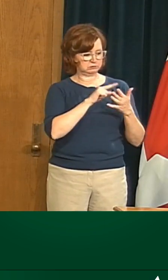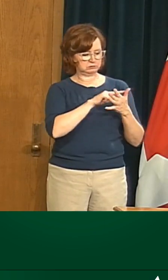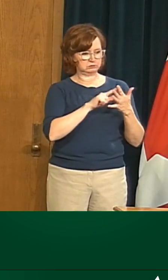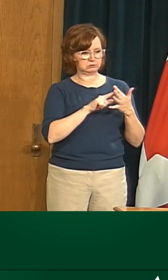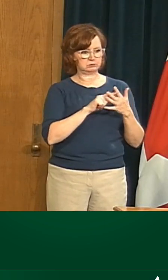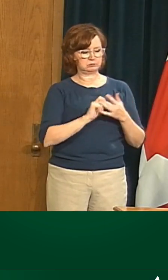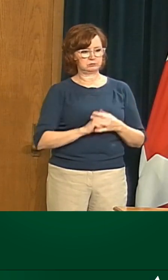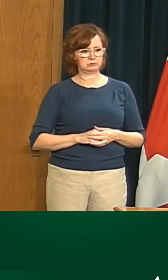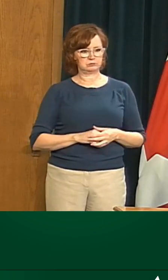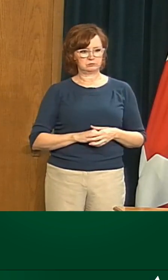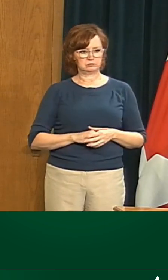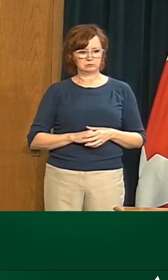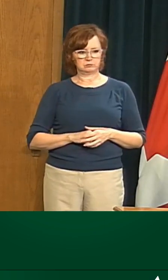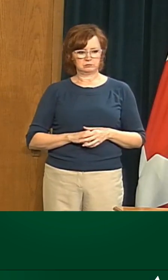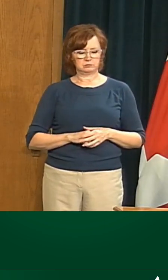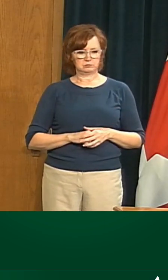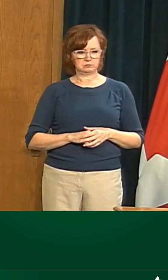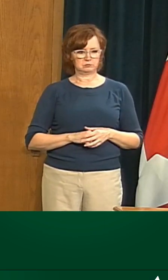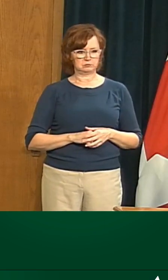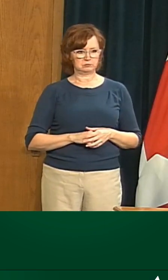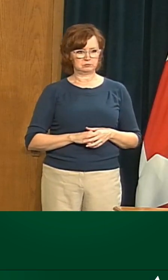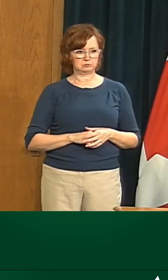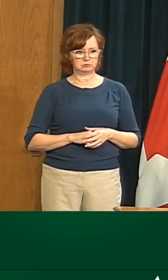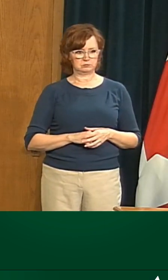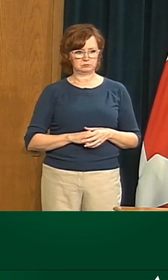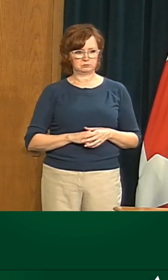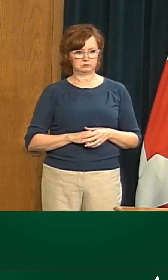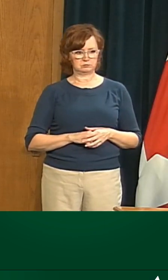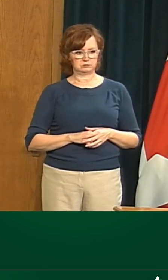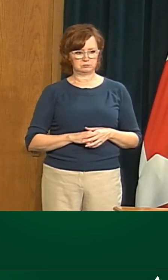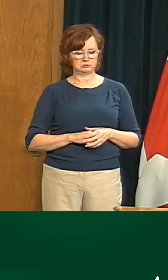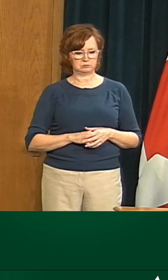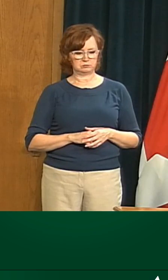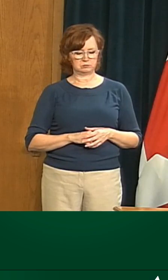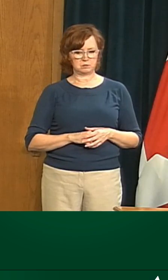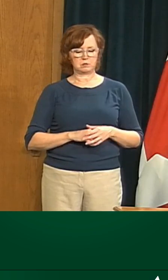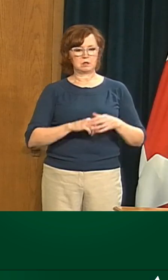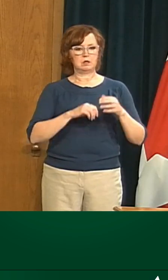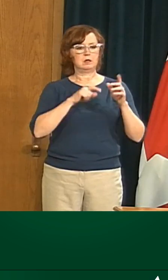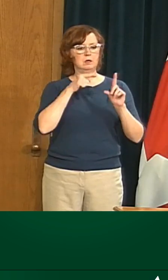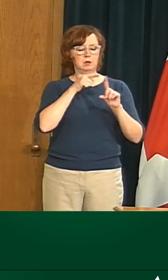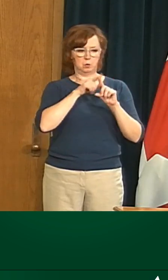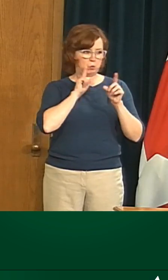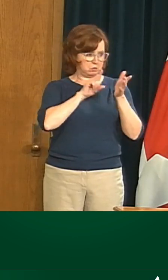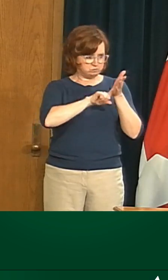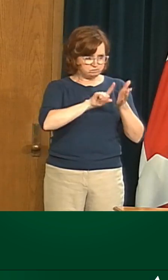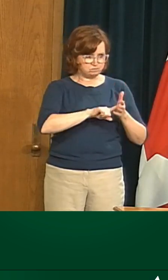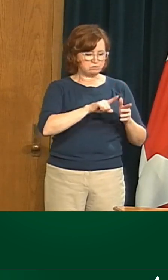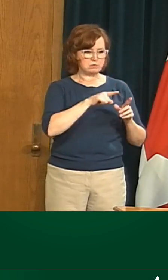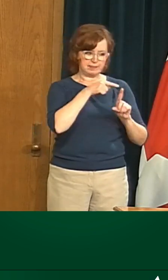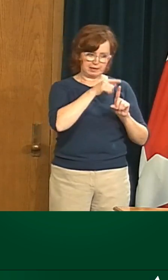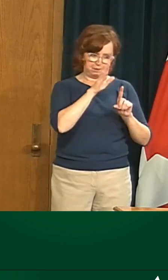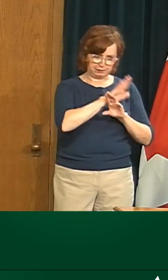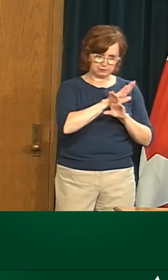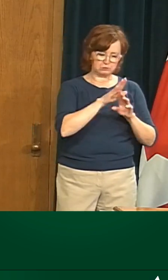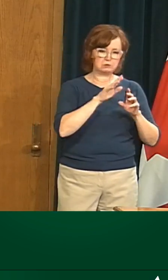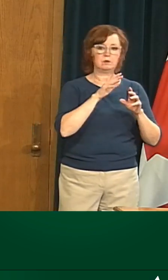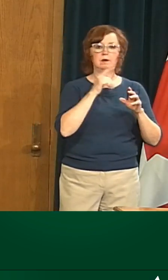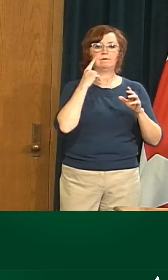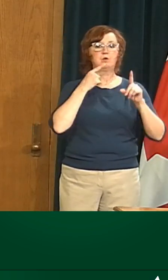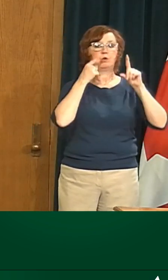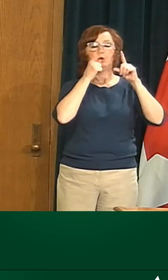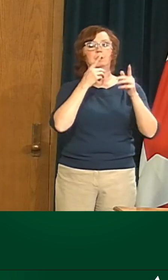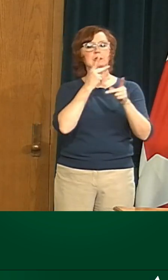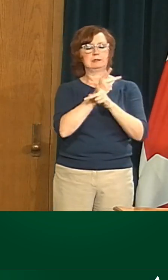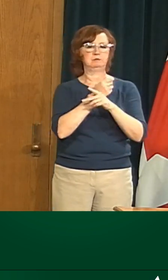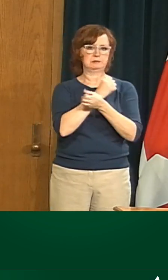particular businesses in that sector to ensure that we are doing everything to keep Saskatchewan residents safe. So the